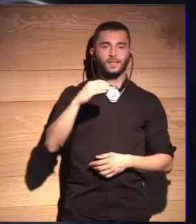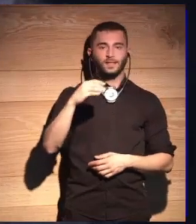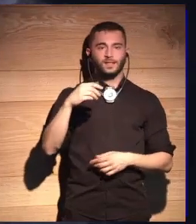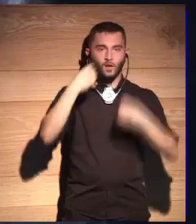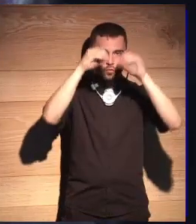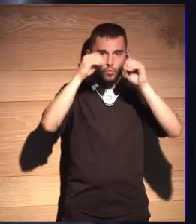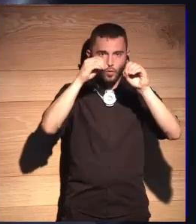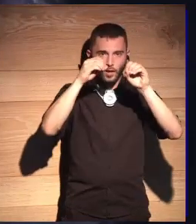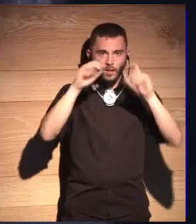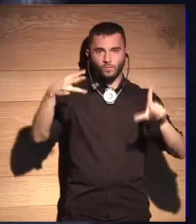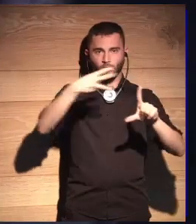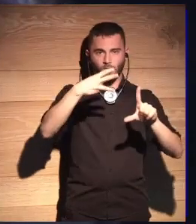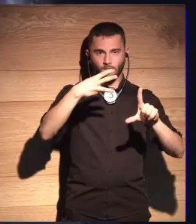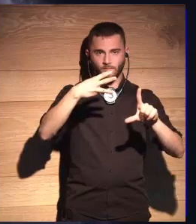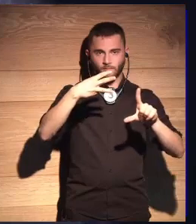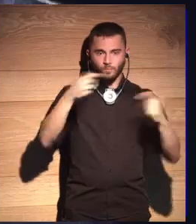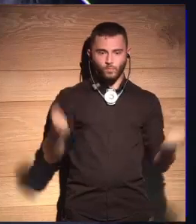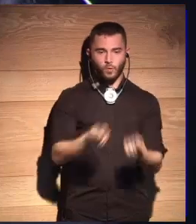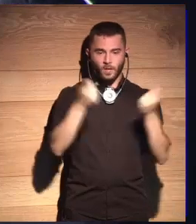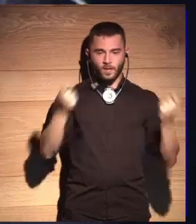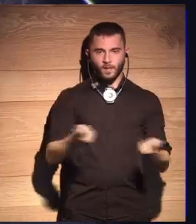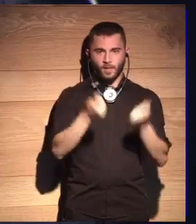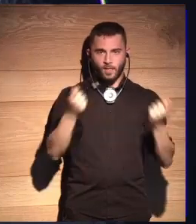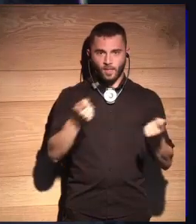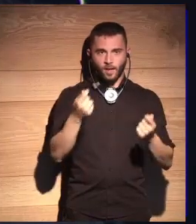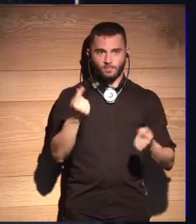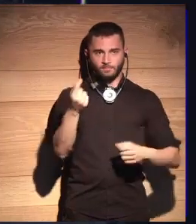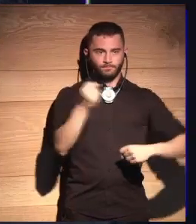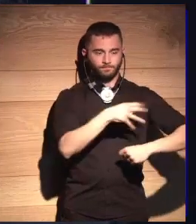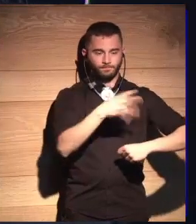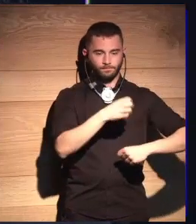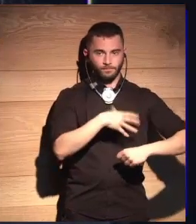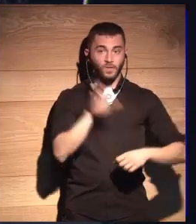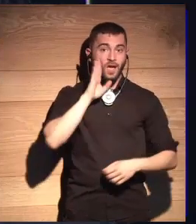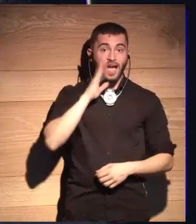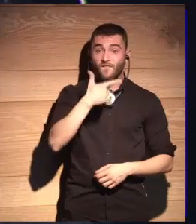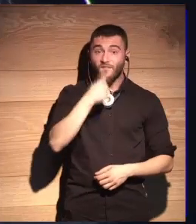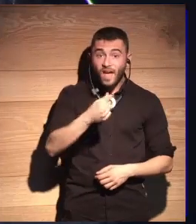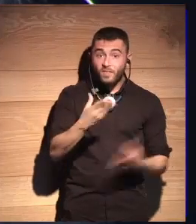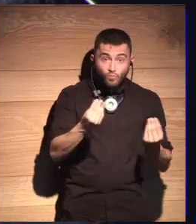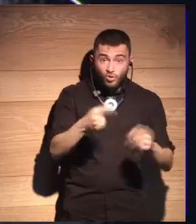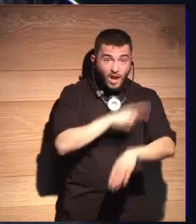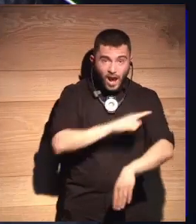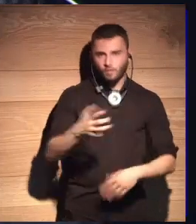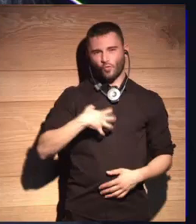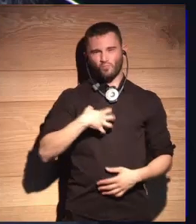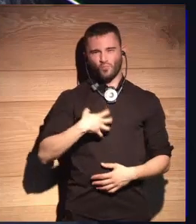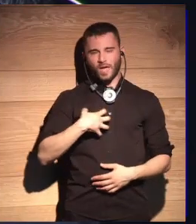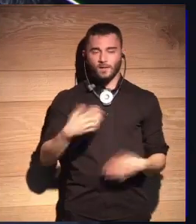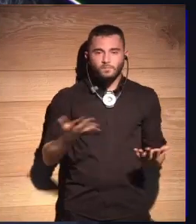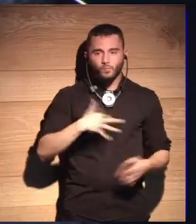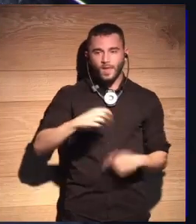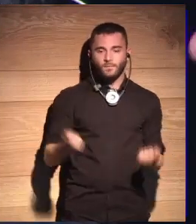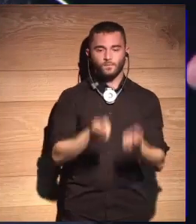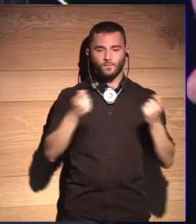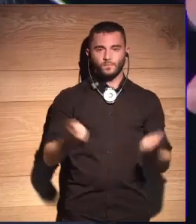open an account in Google and you open a page and then you started uploading publicity, and maybe in the future this